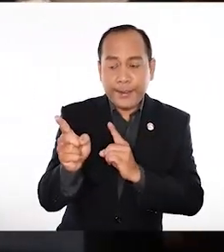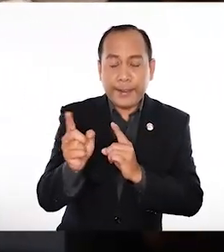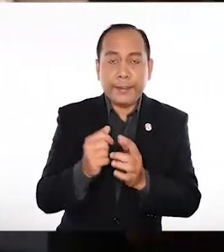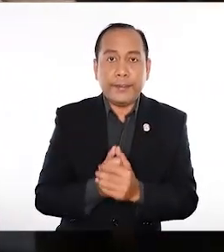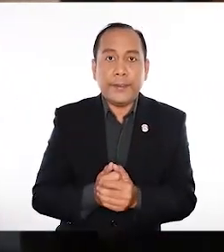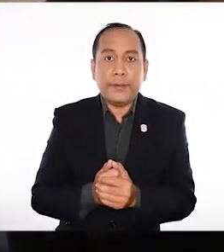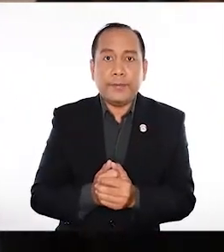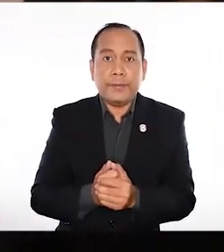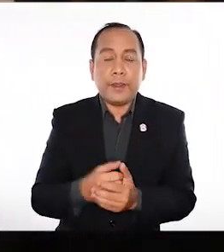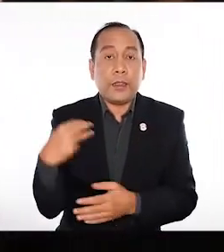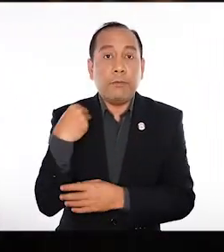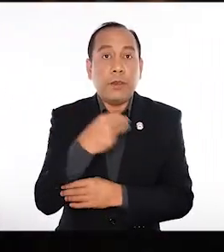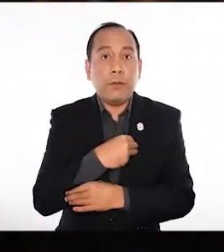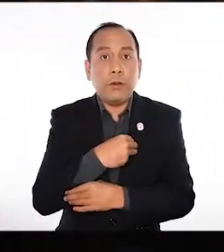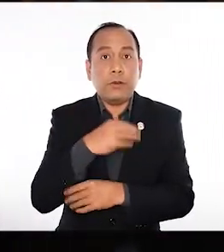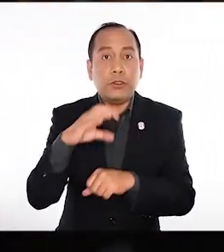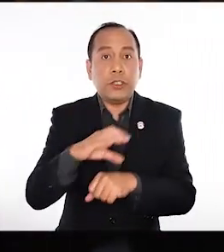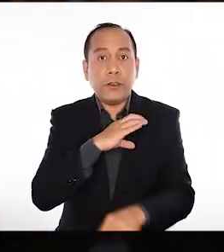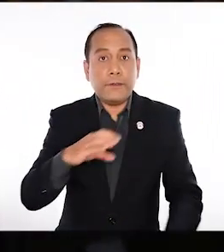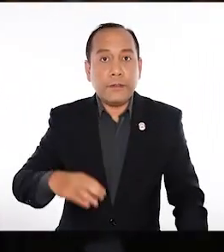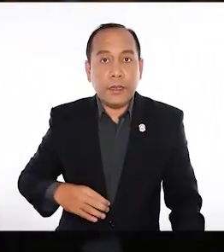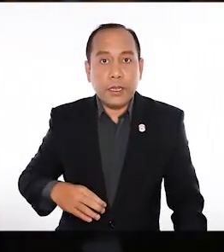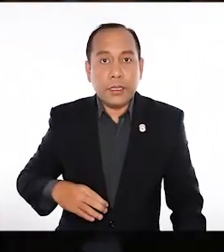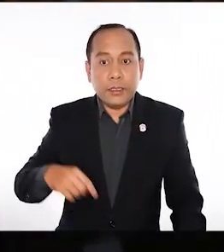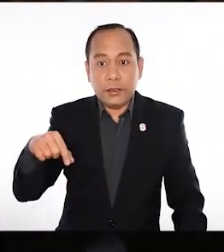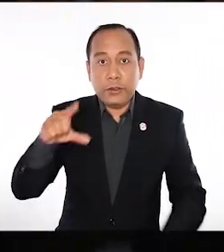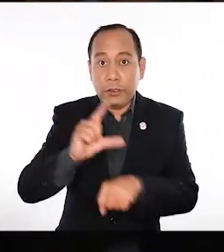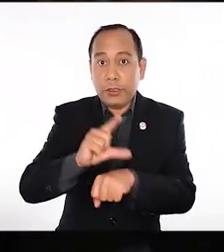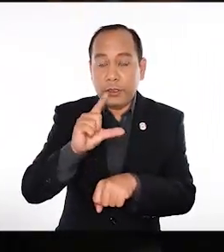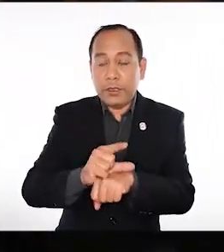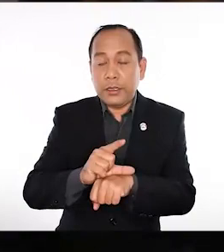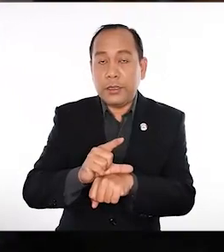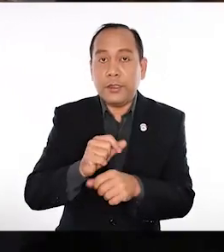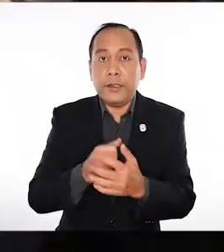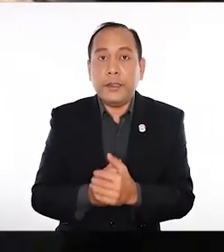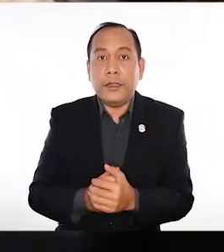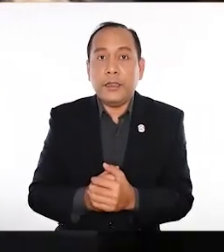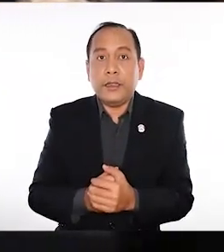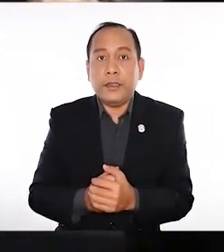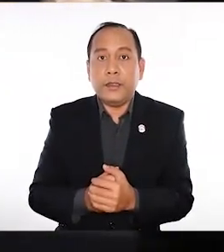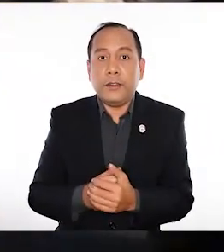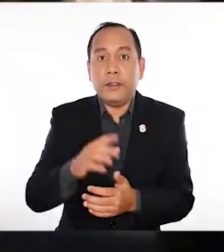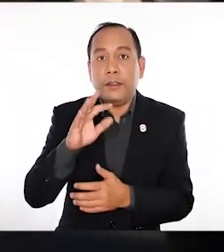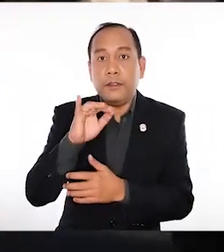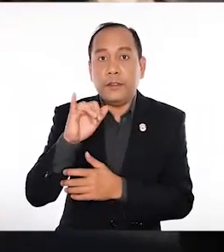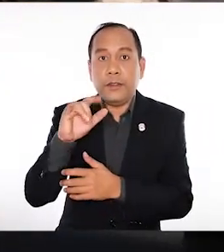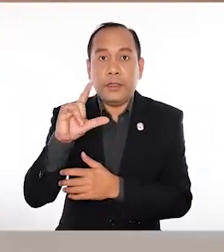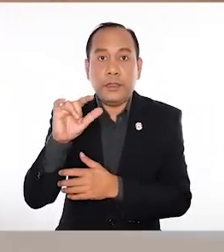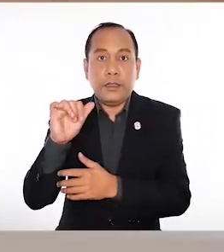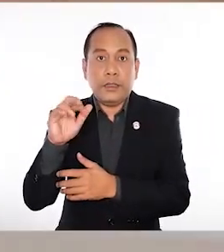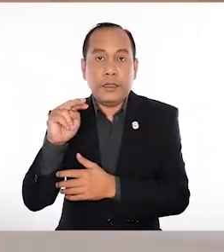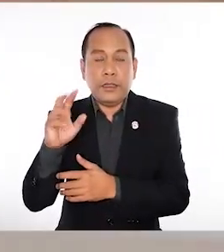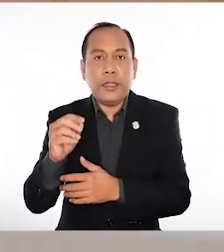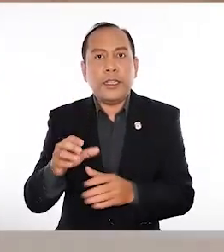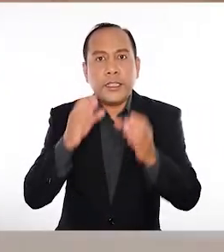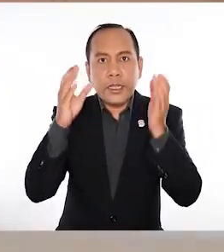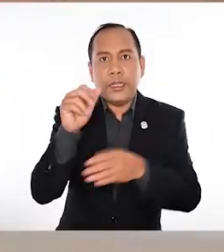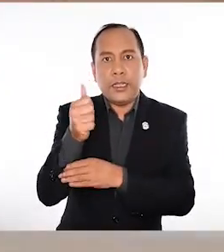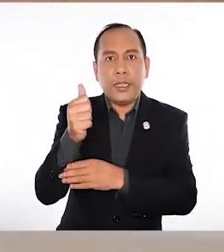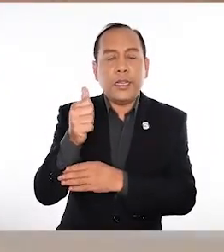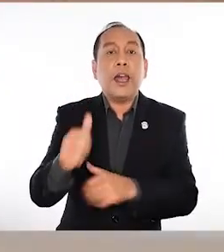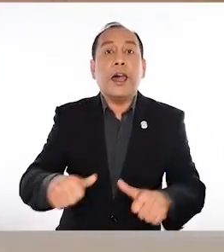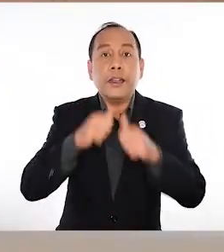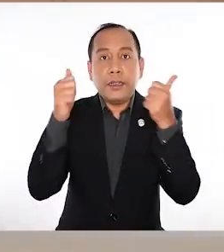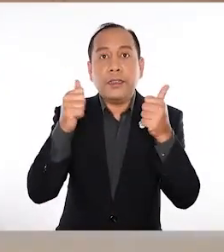attendance. The members of the Church of Christ in the local congregation of Helsinki, Finland celebrated their 10th